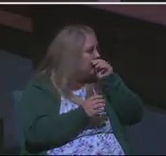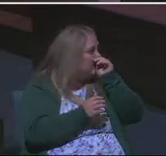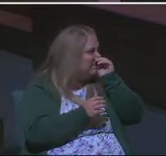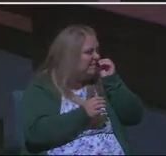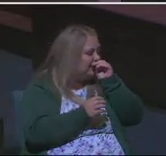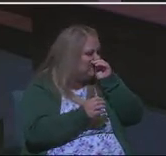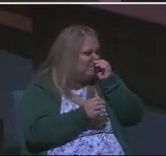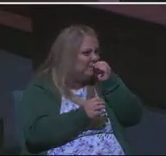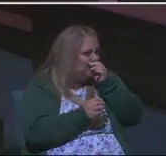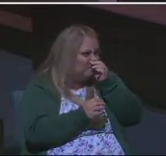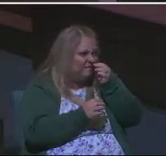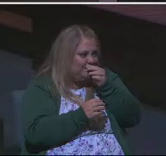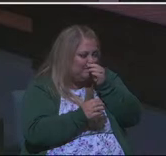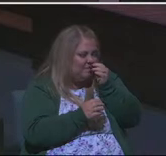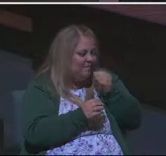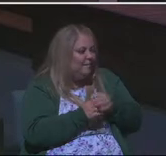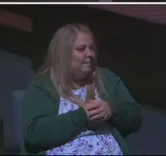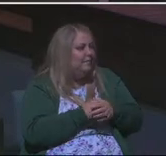Come on in.